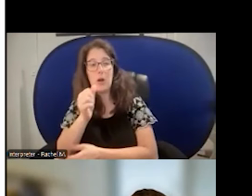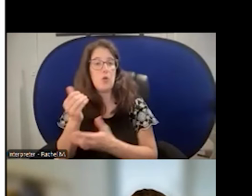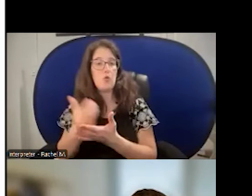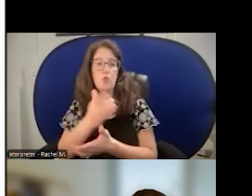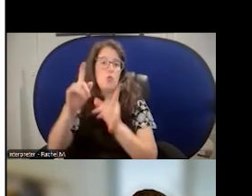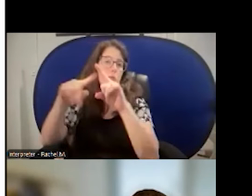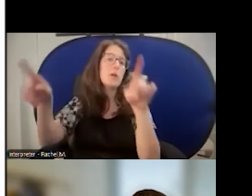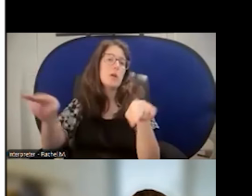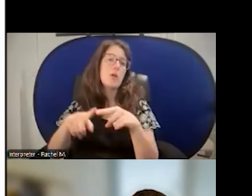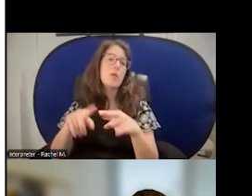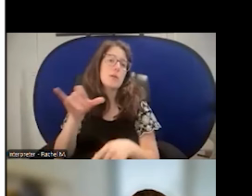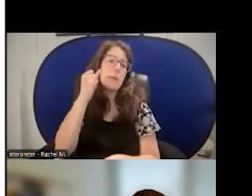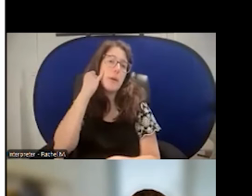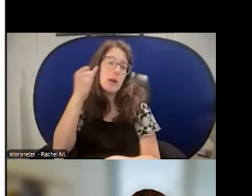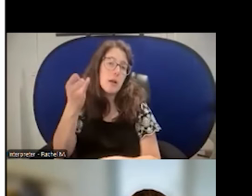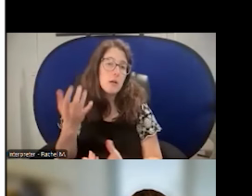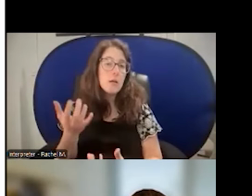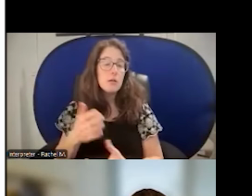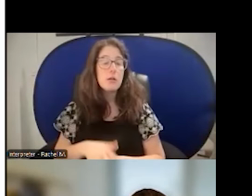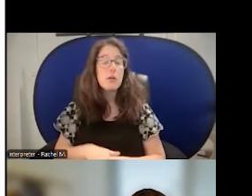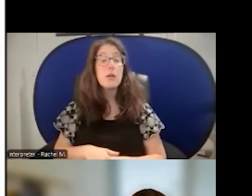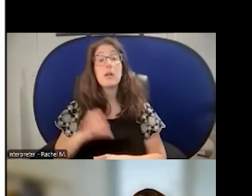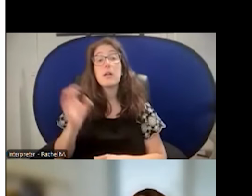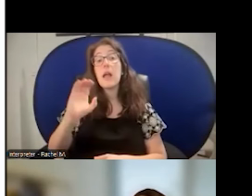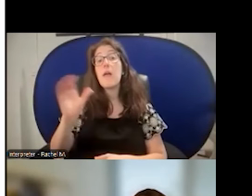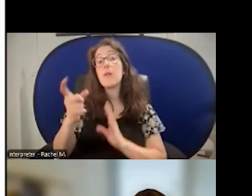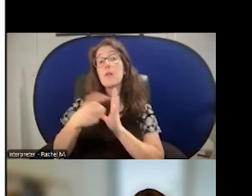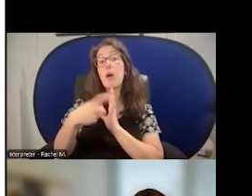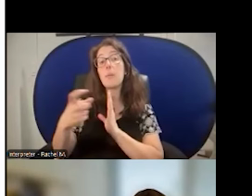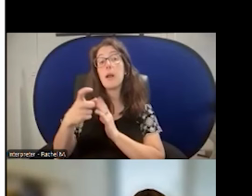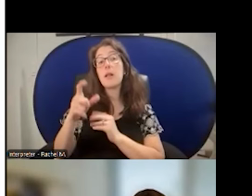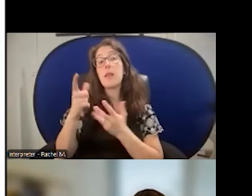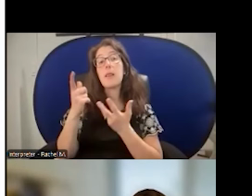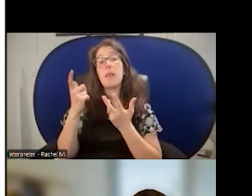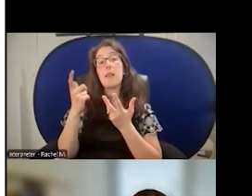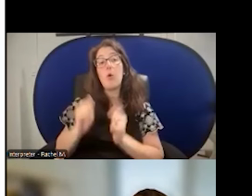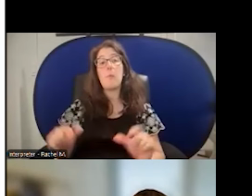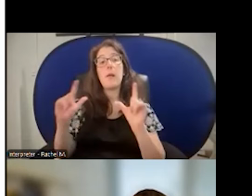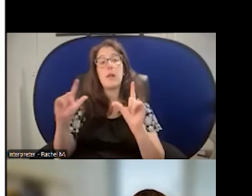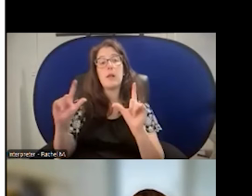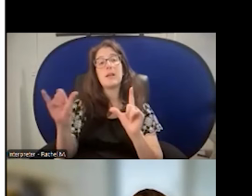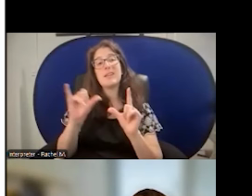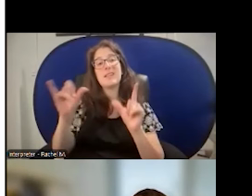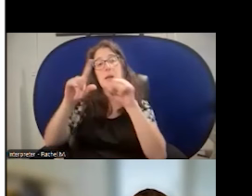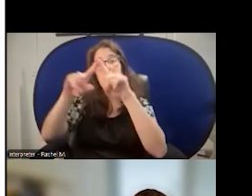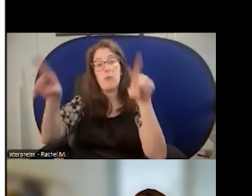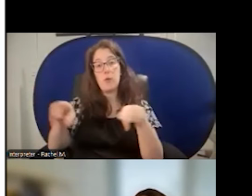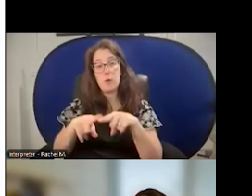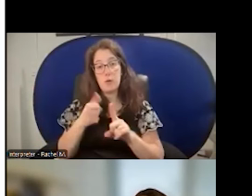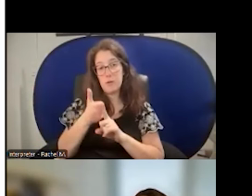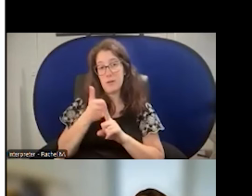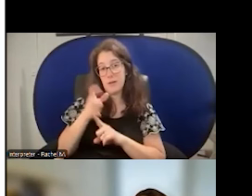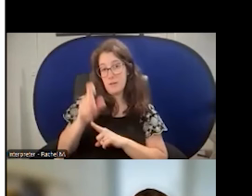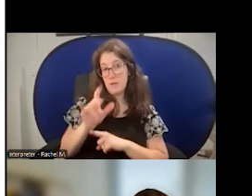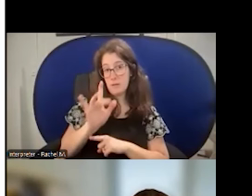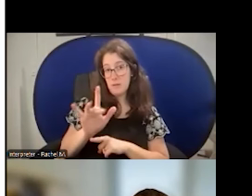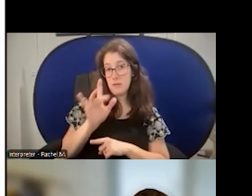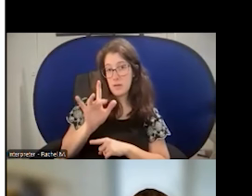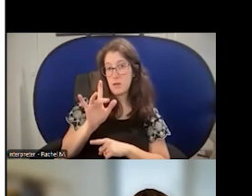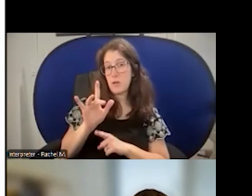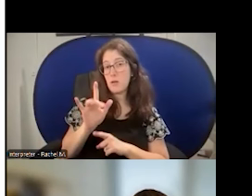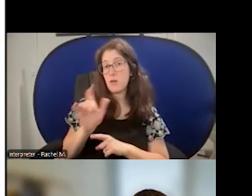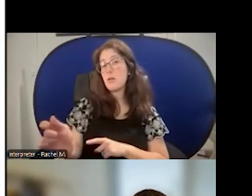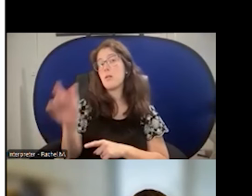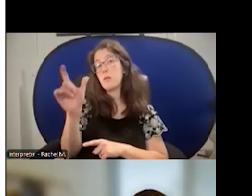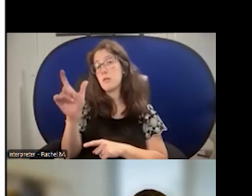thing. In Canvas, the default is to load in the same window. You have to actually click to choose to open in